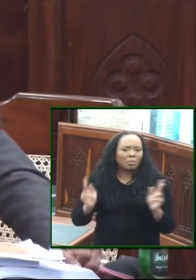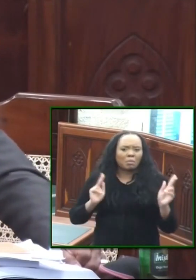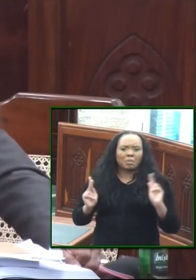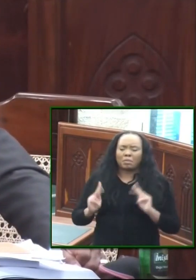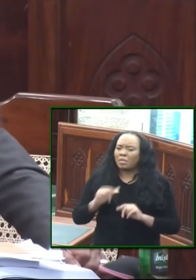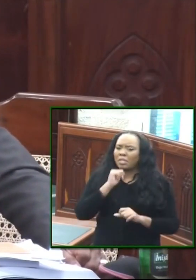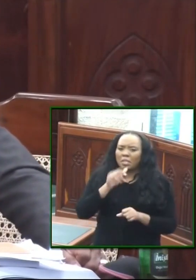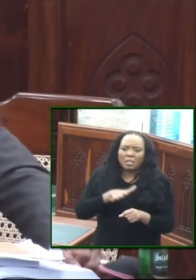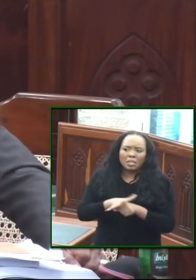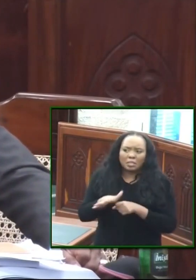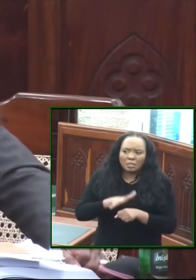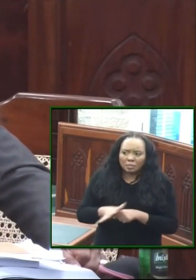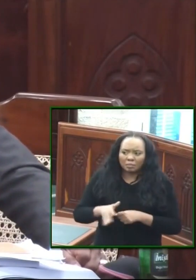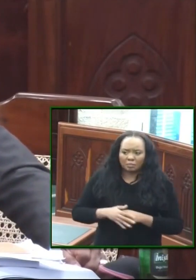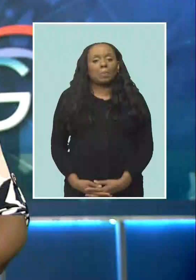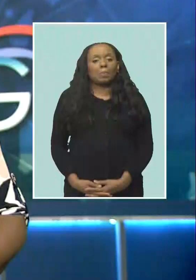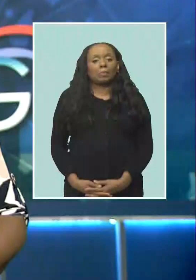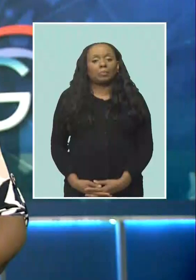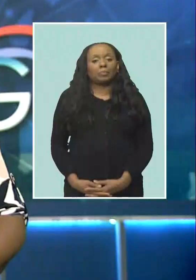country.